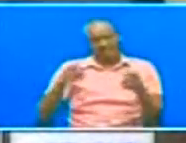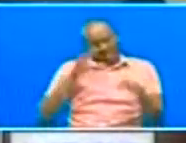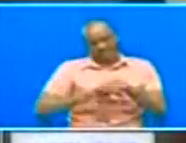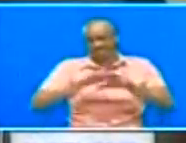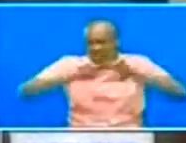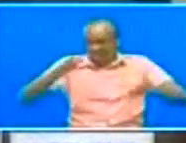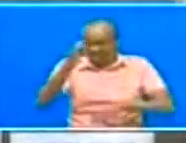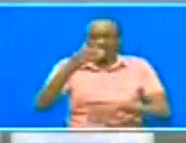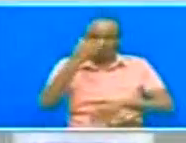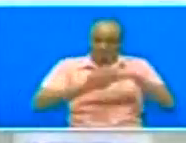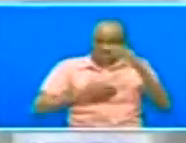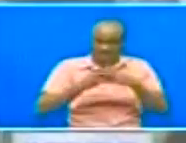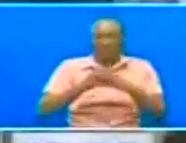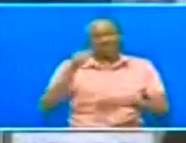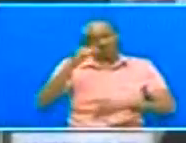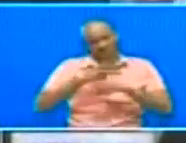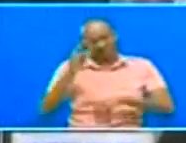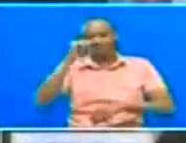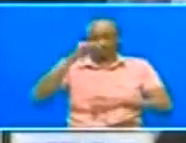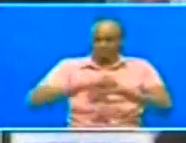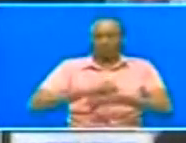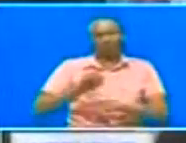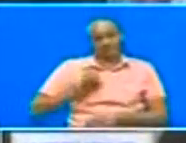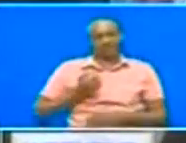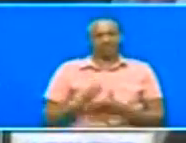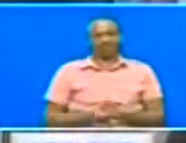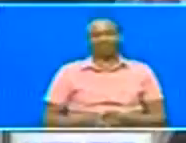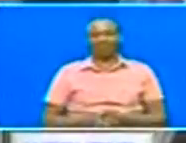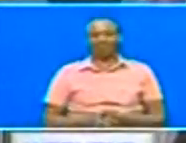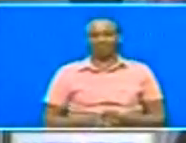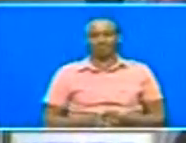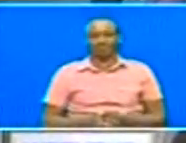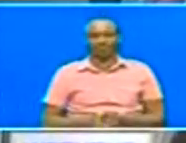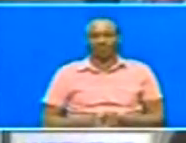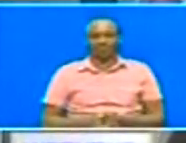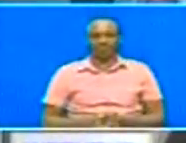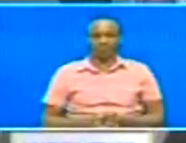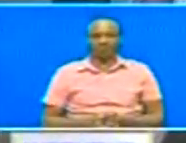and funds to establish another secondary school for girls.